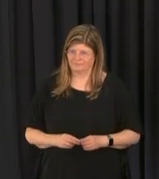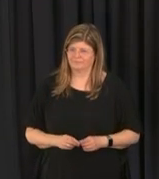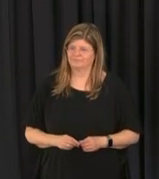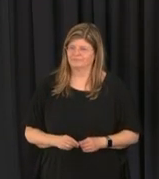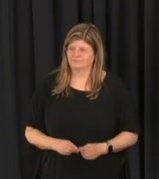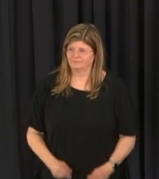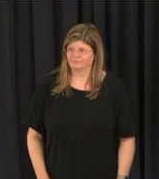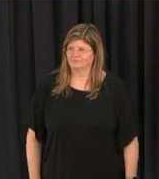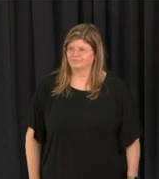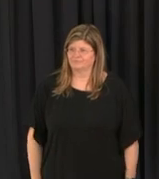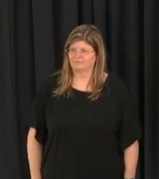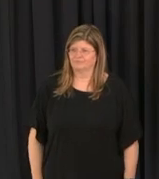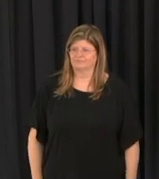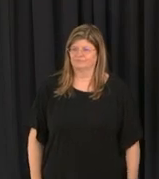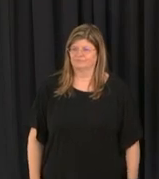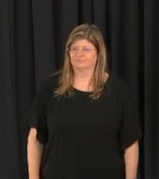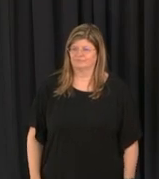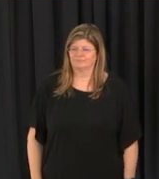Yes, sir.